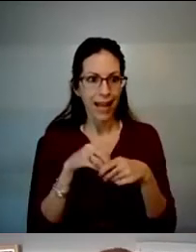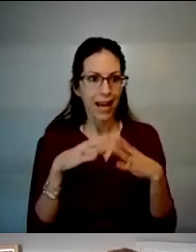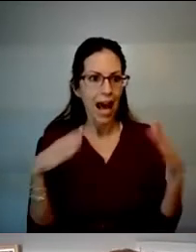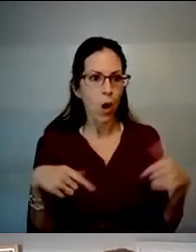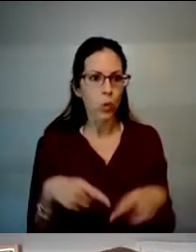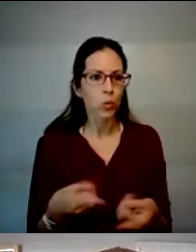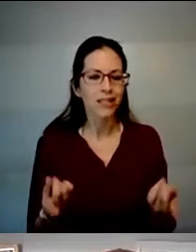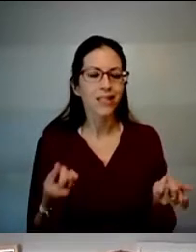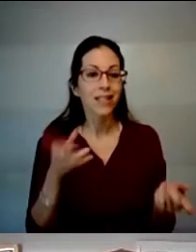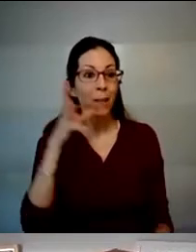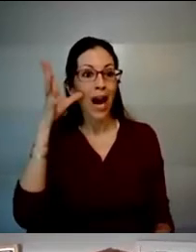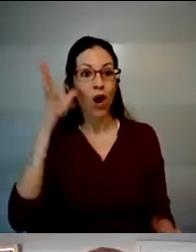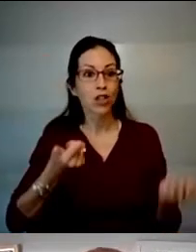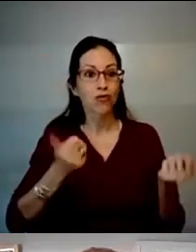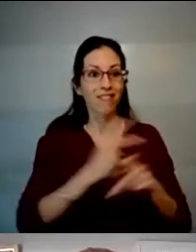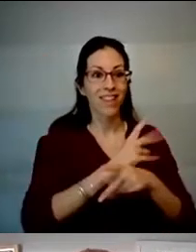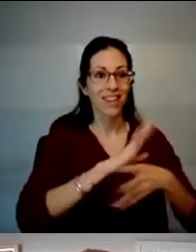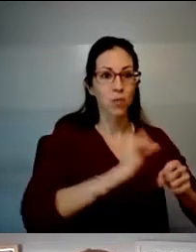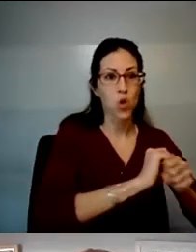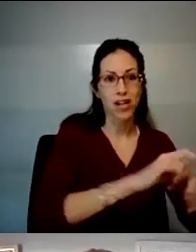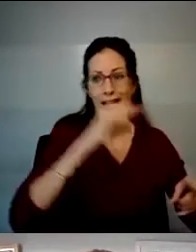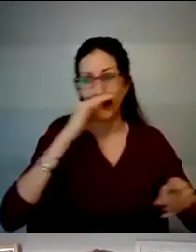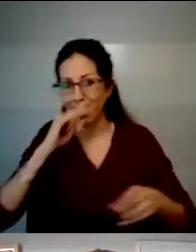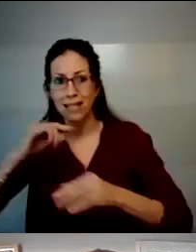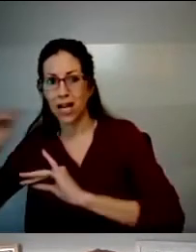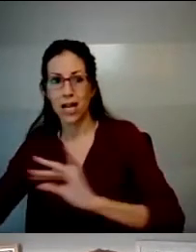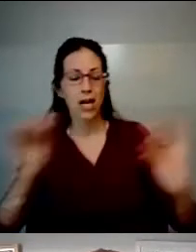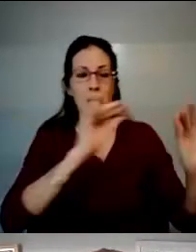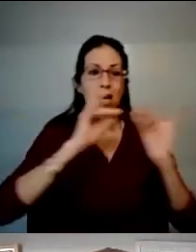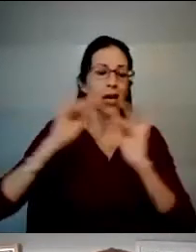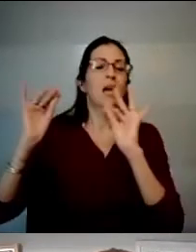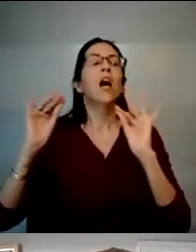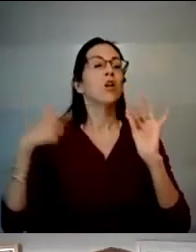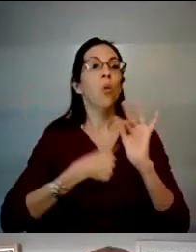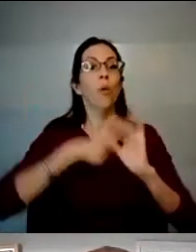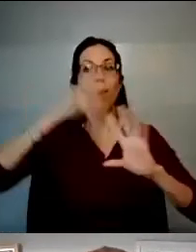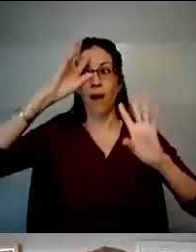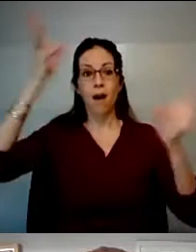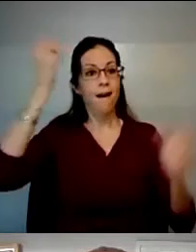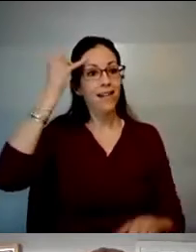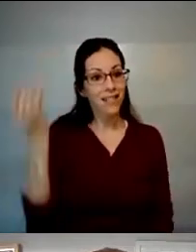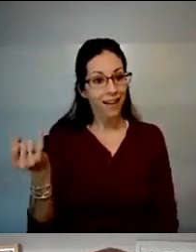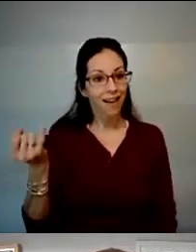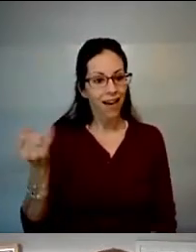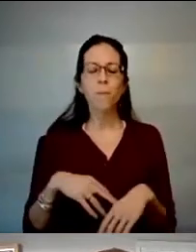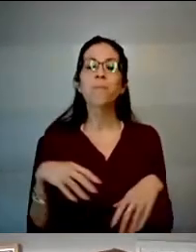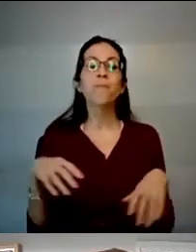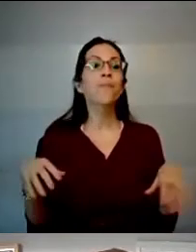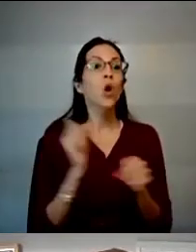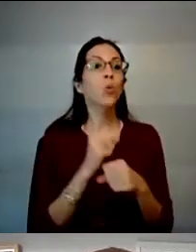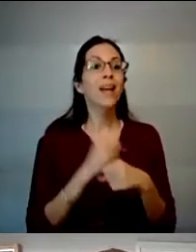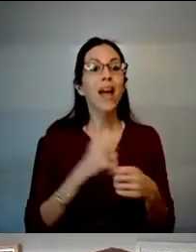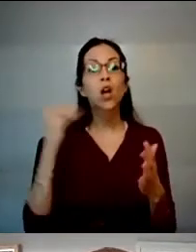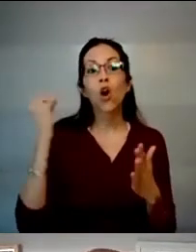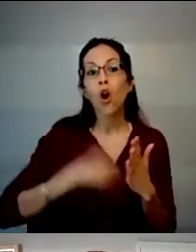are juggling 18 things. And we came up with this idea to create art activities,